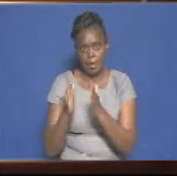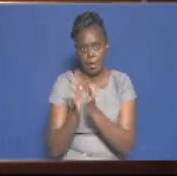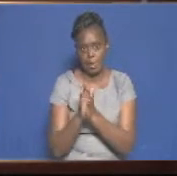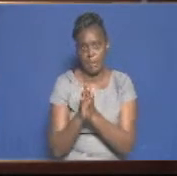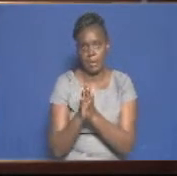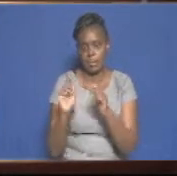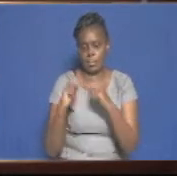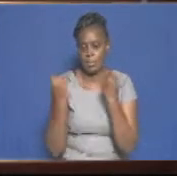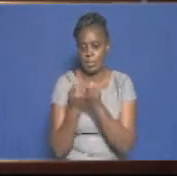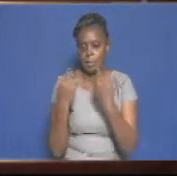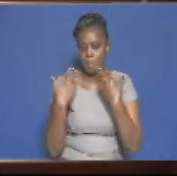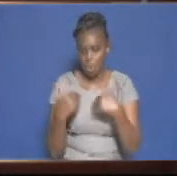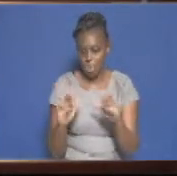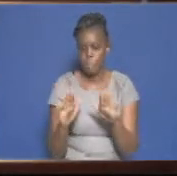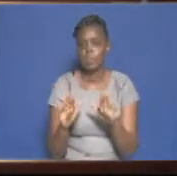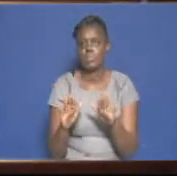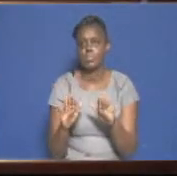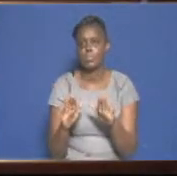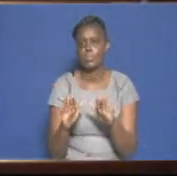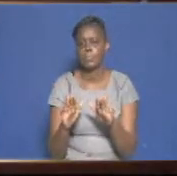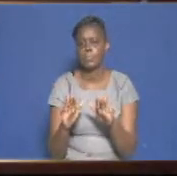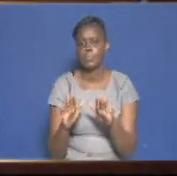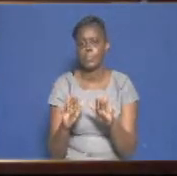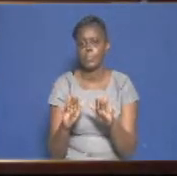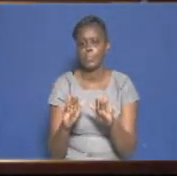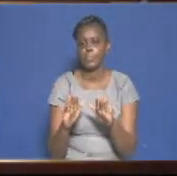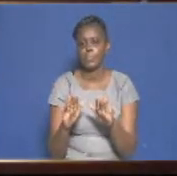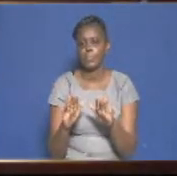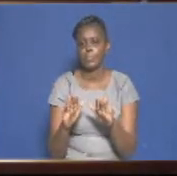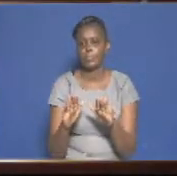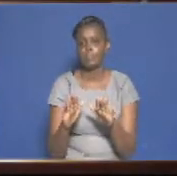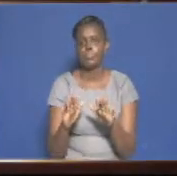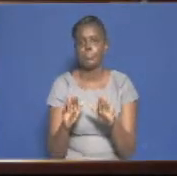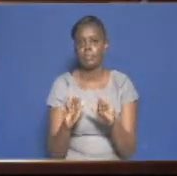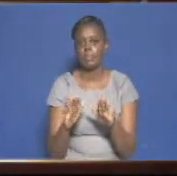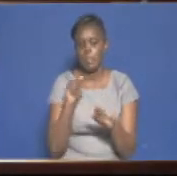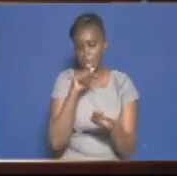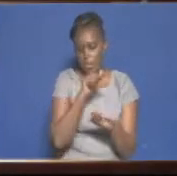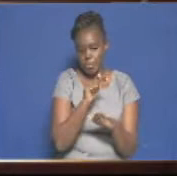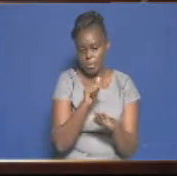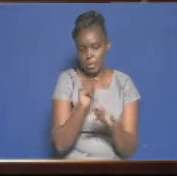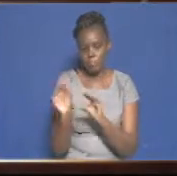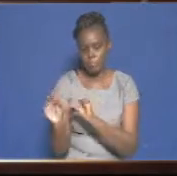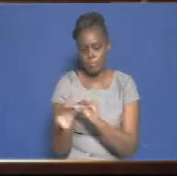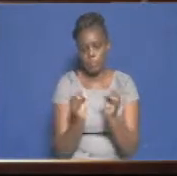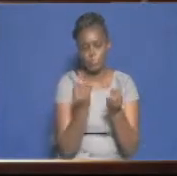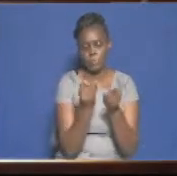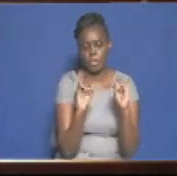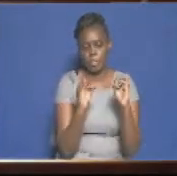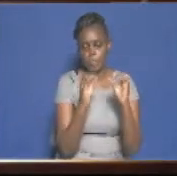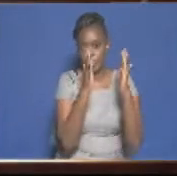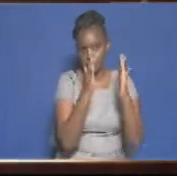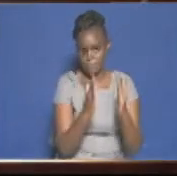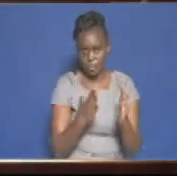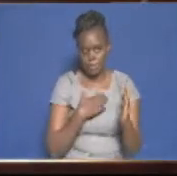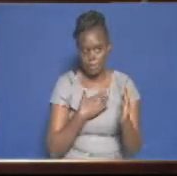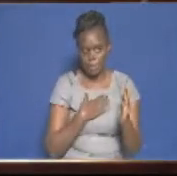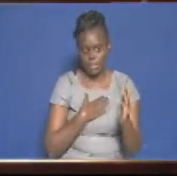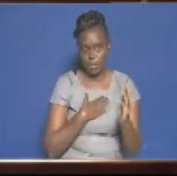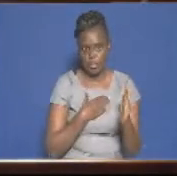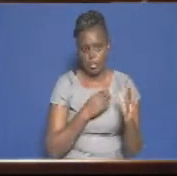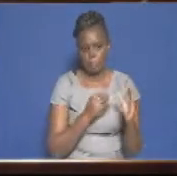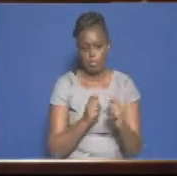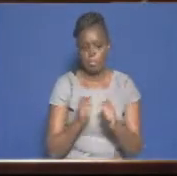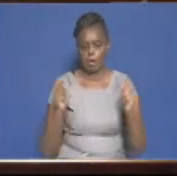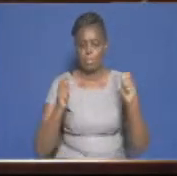whole team lost. So he moved to independent, to be an independent candidate, and I moved, I campaigned